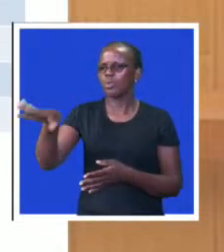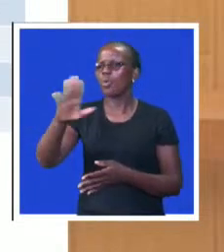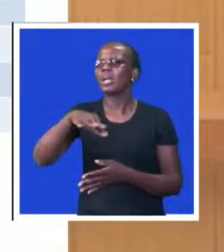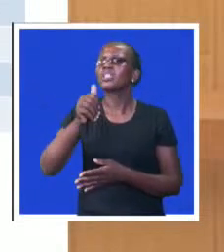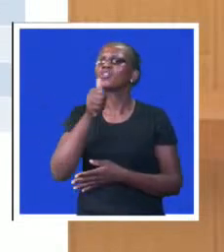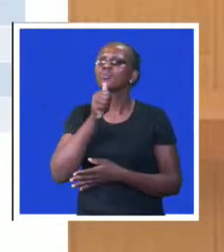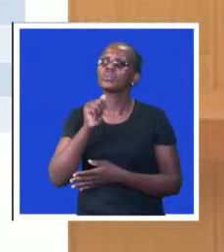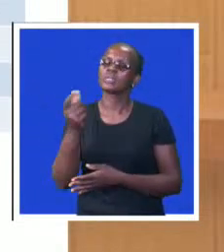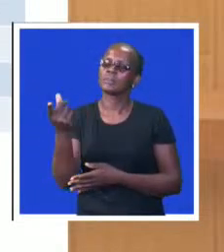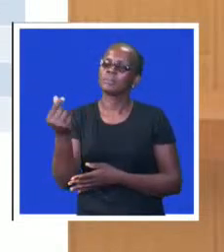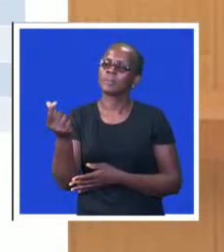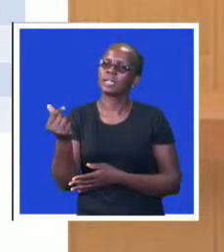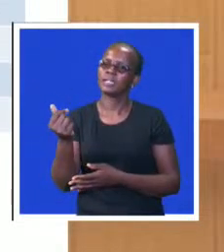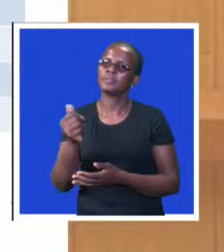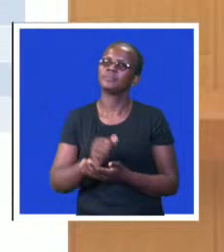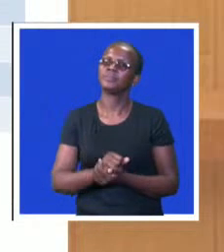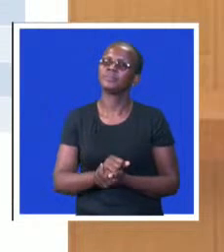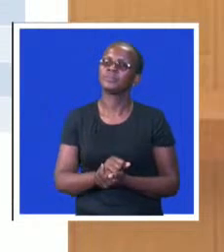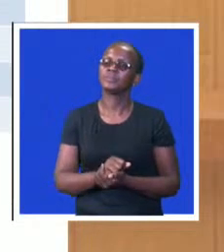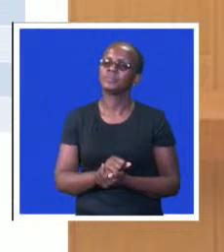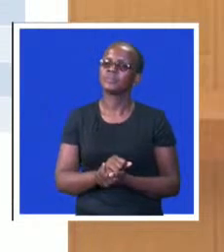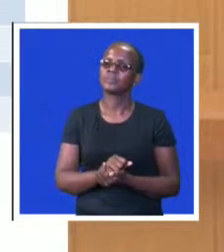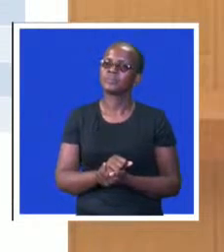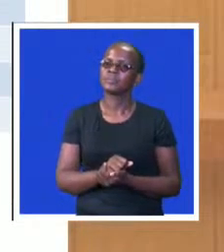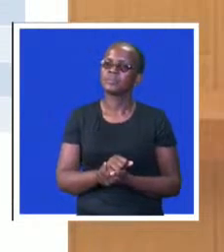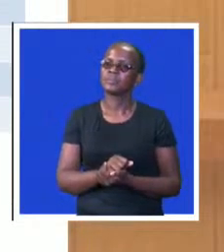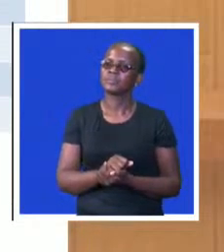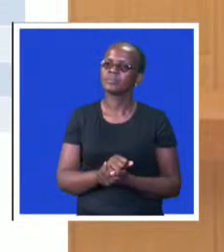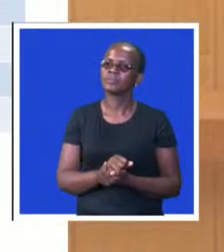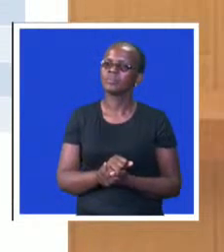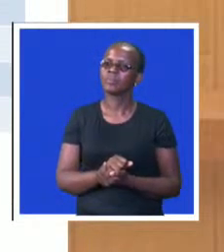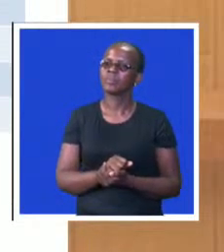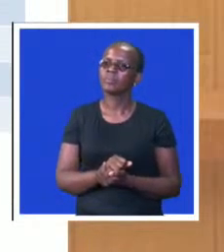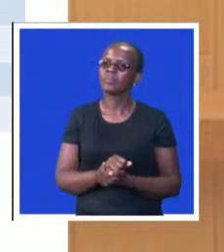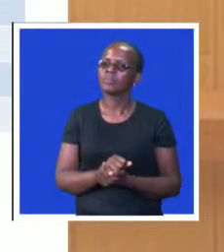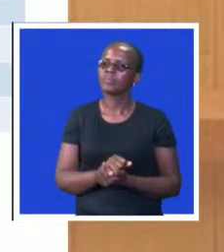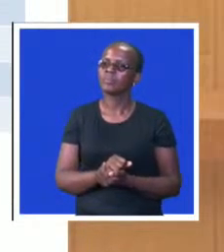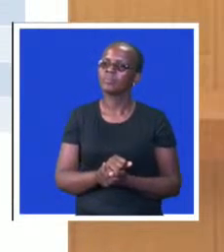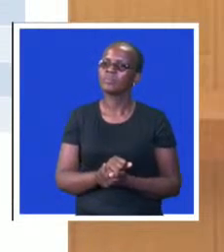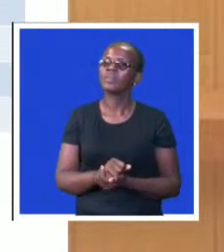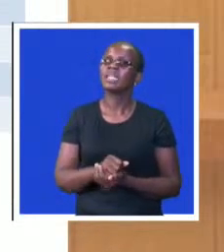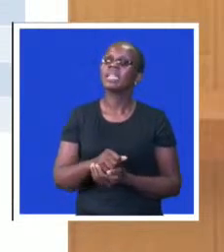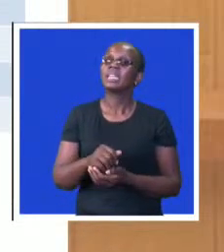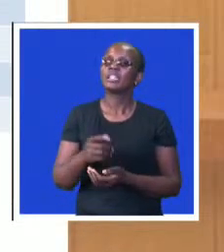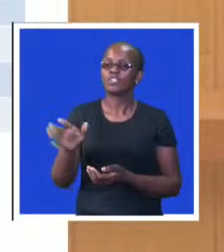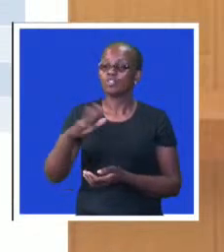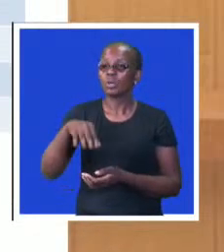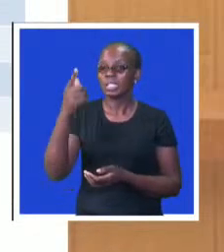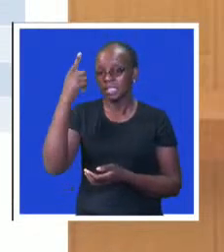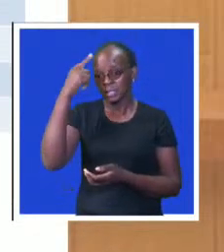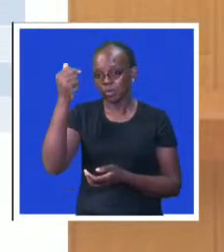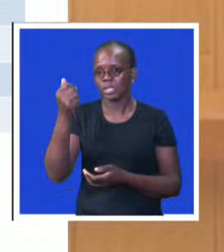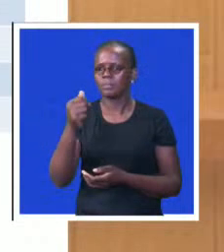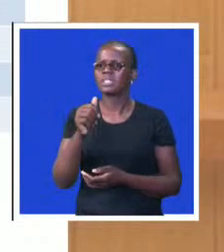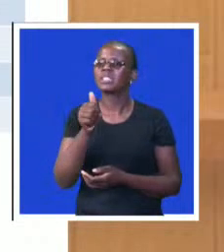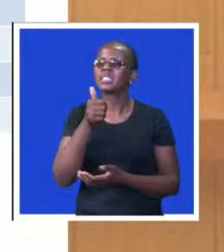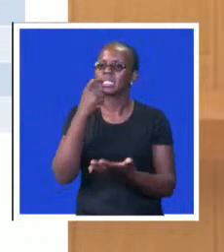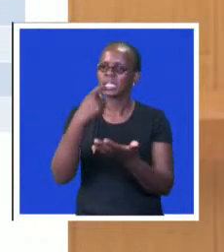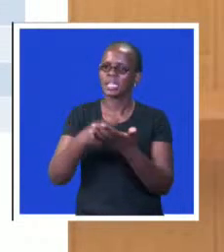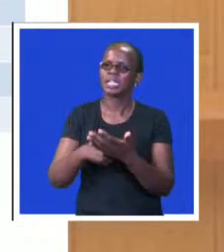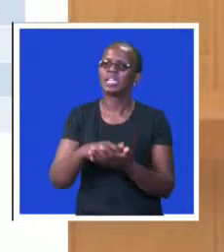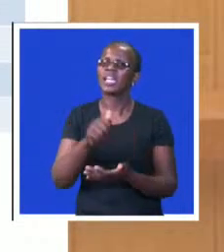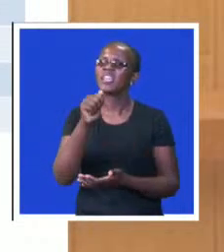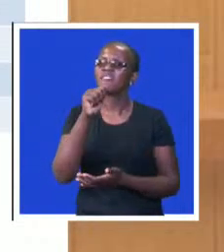Here we have the name of the item that we have bought, which is the fish and chips. It